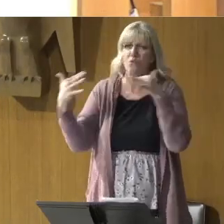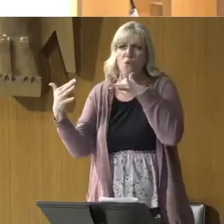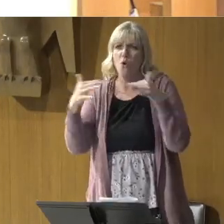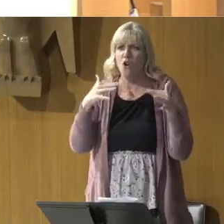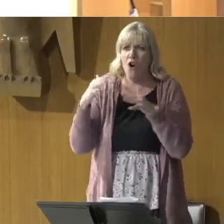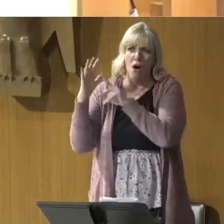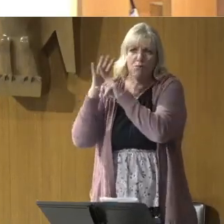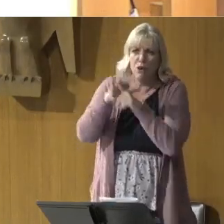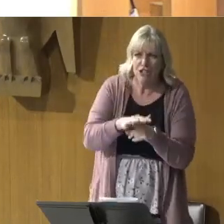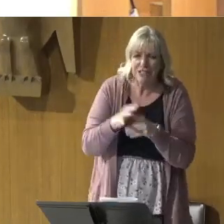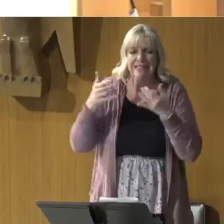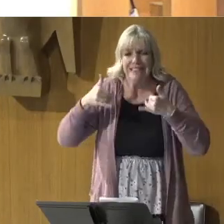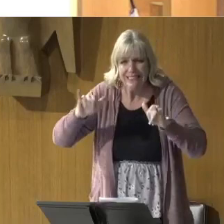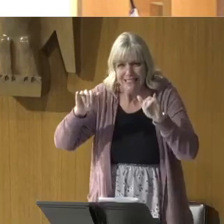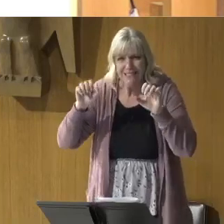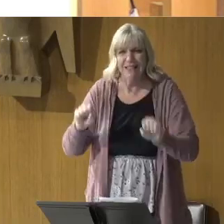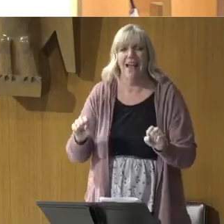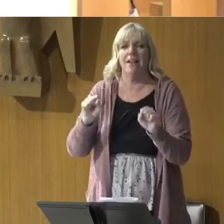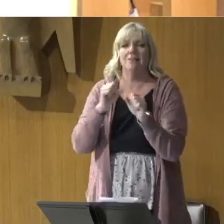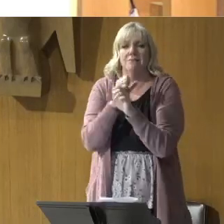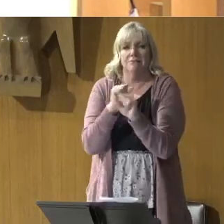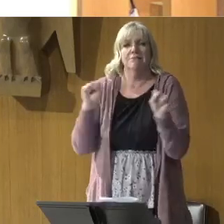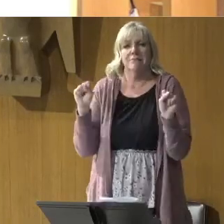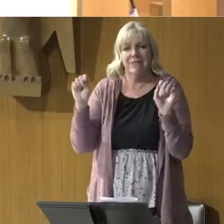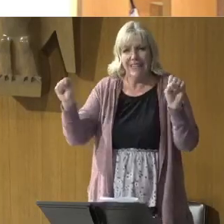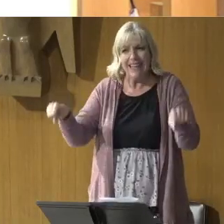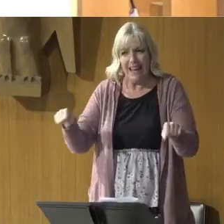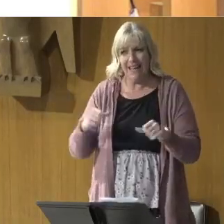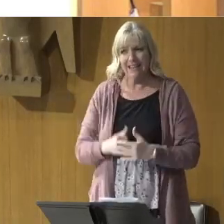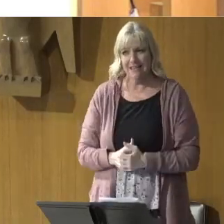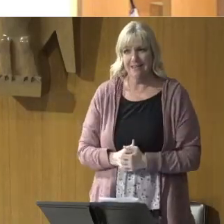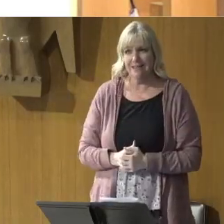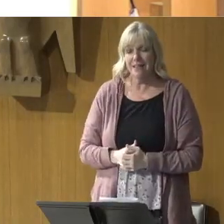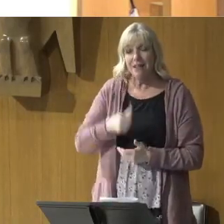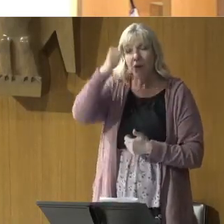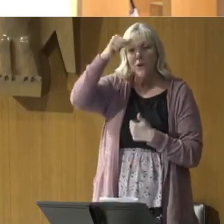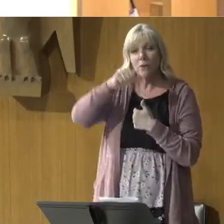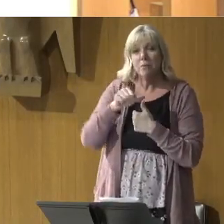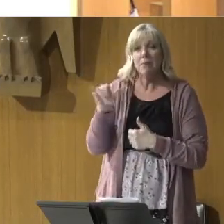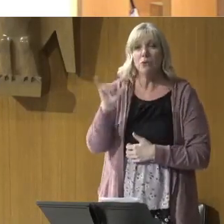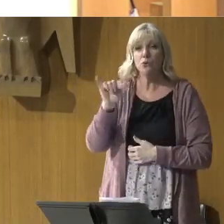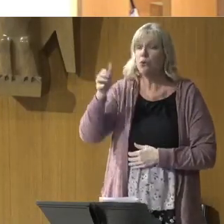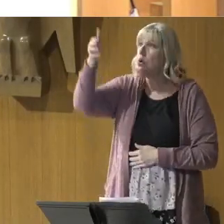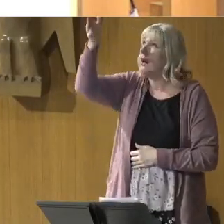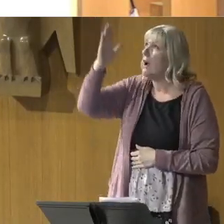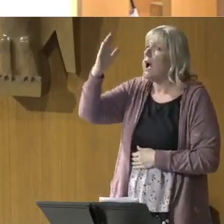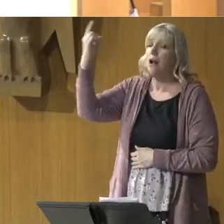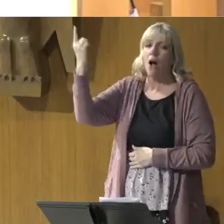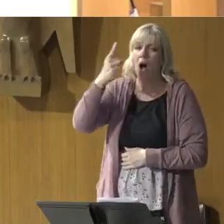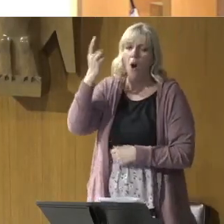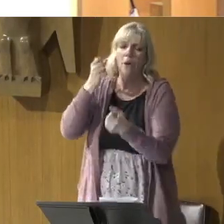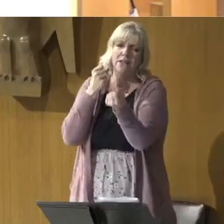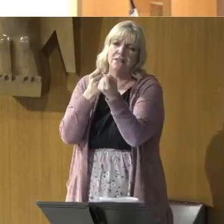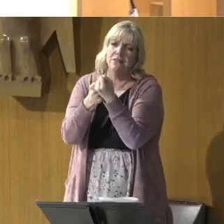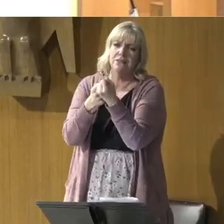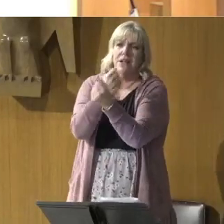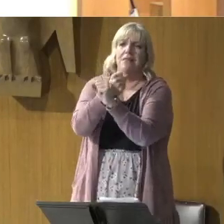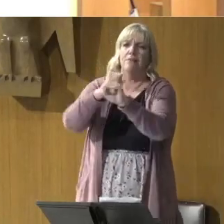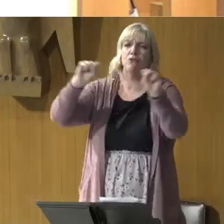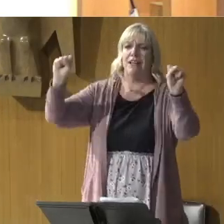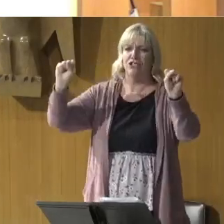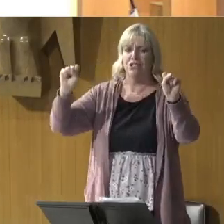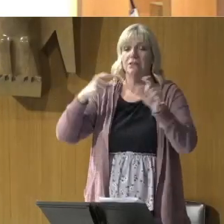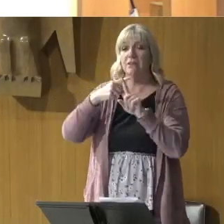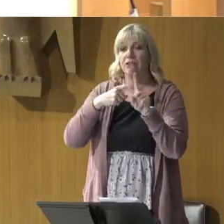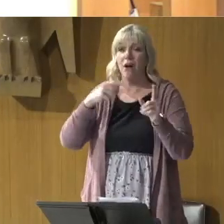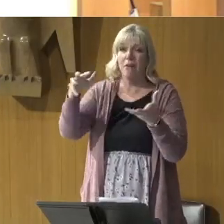oppression even now. We will remember that God is always on the side of liberation. Liberation from